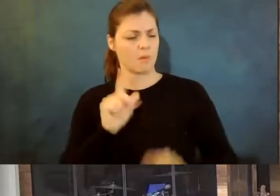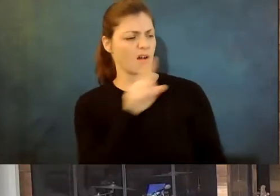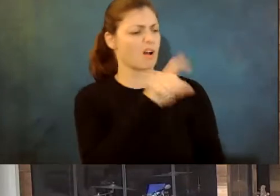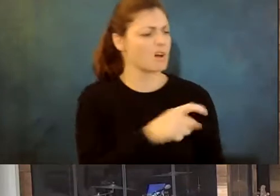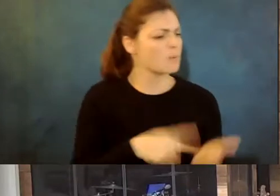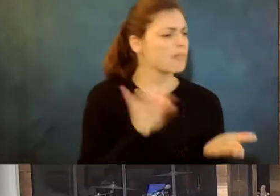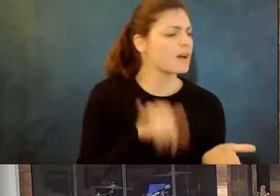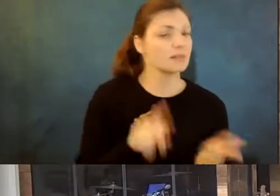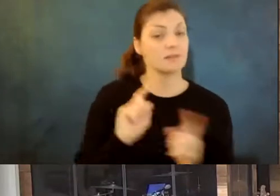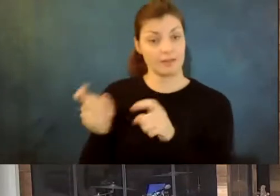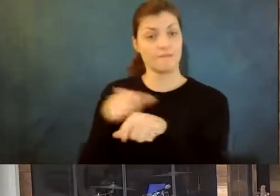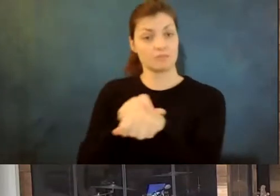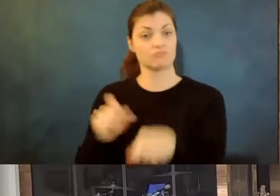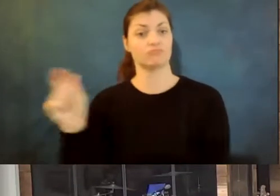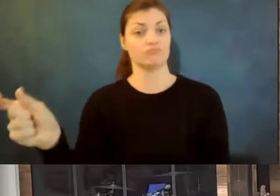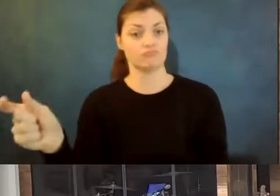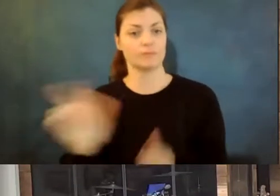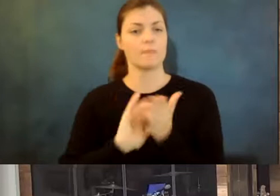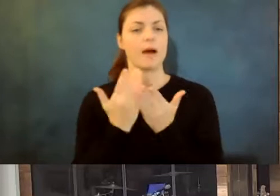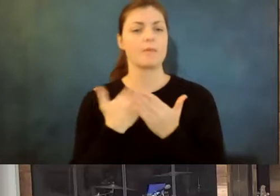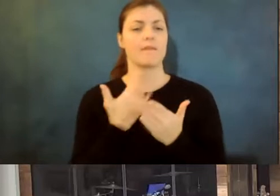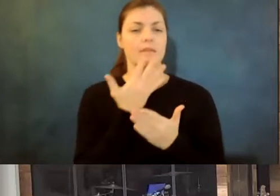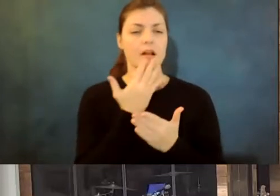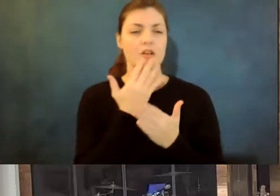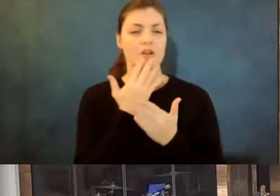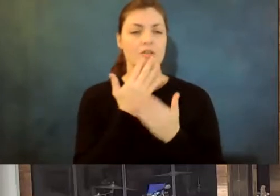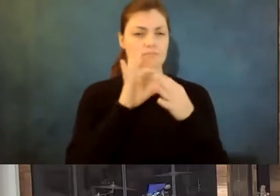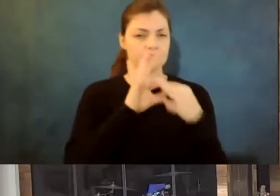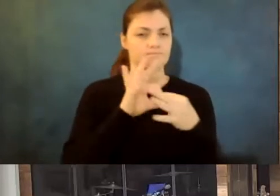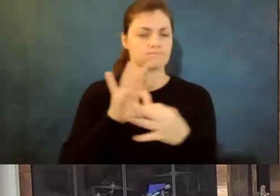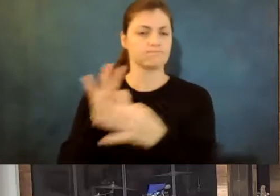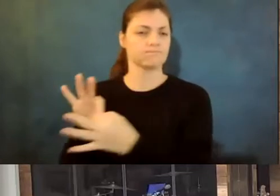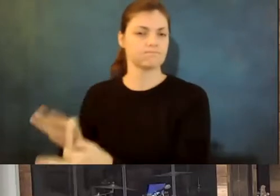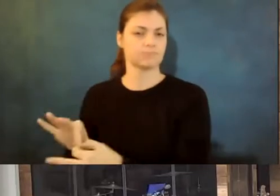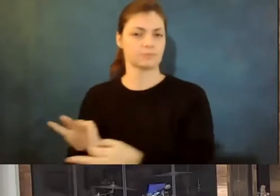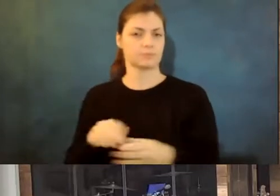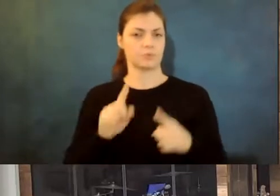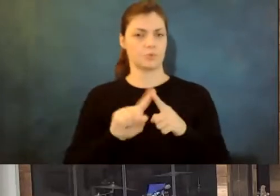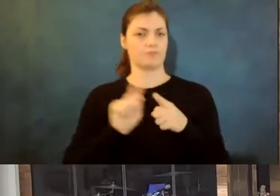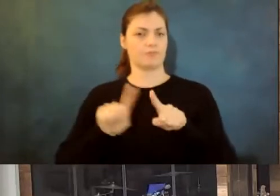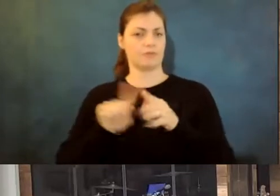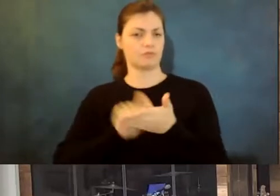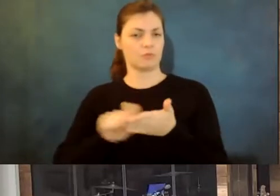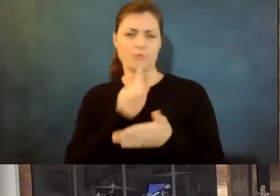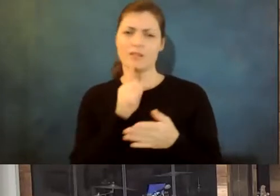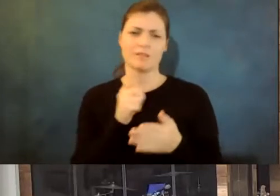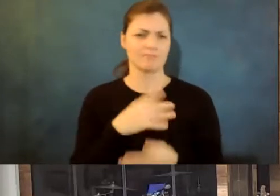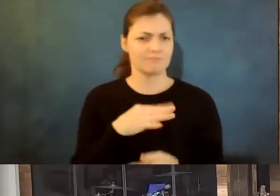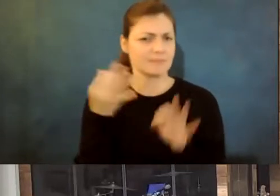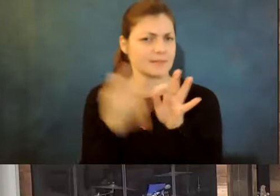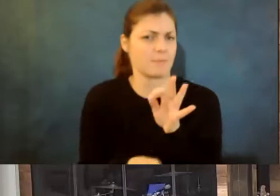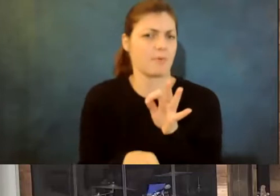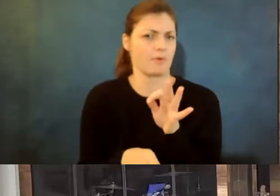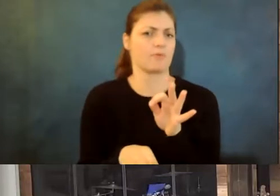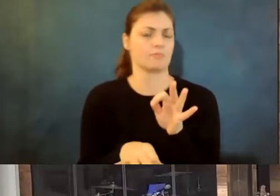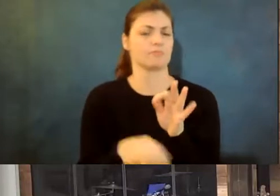about it. You give it to them, but the Bible is color-coded. So if you've never gone through the training, you're missing out. It's really cool. It's a simple way to present the